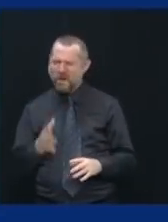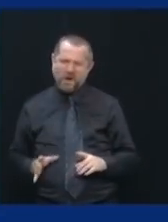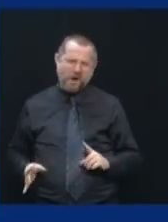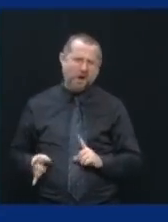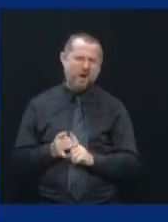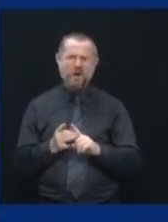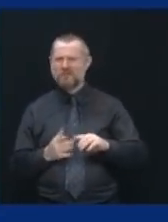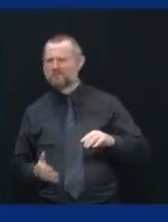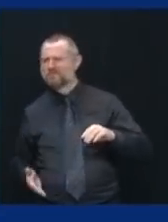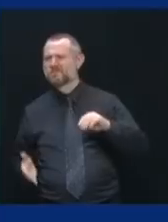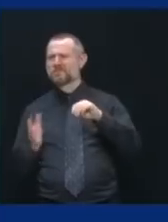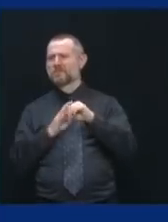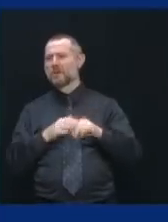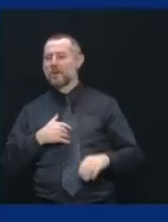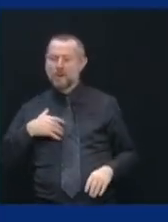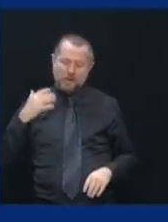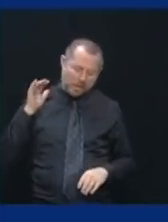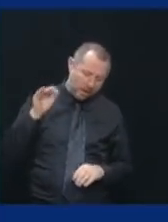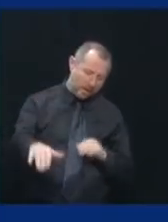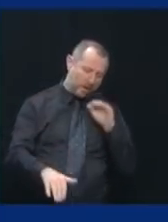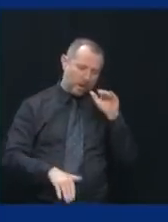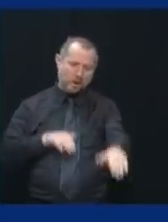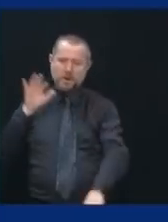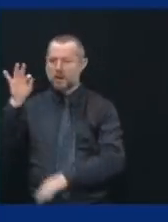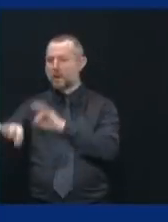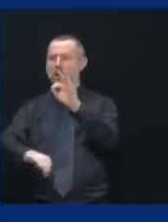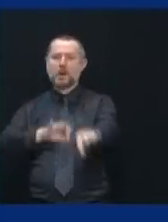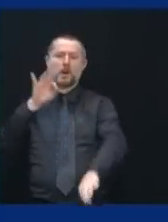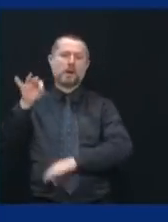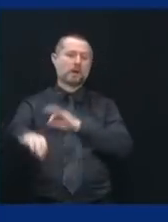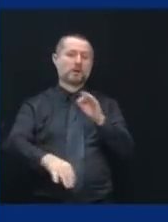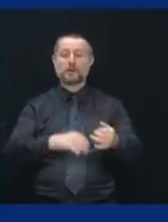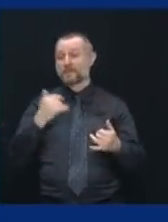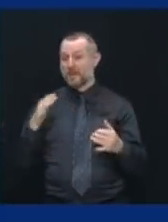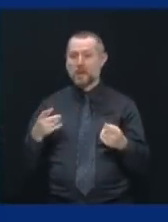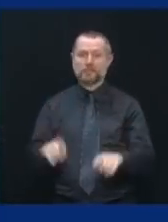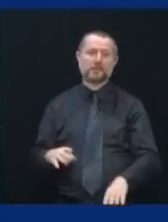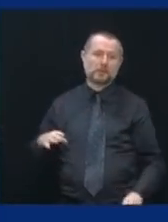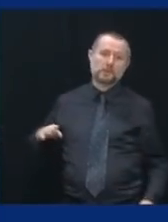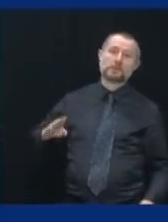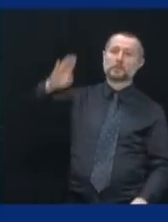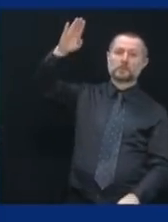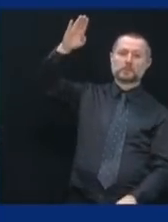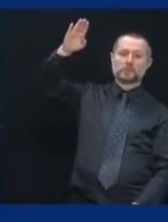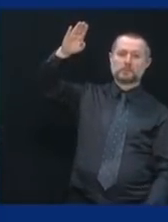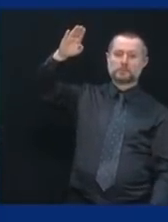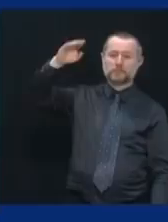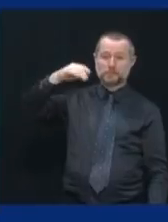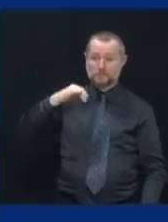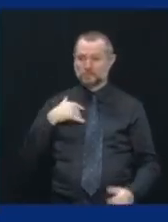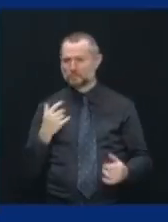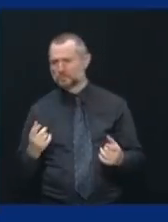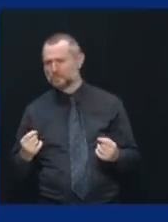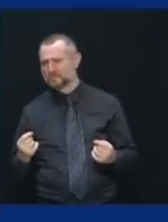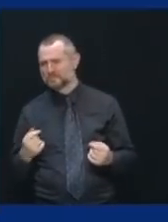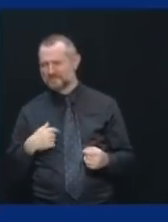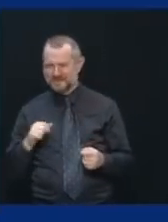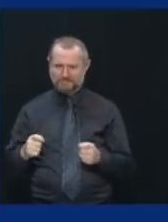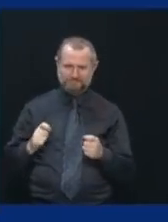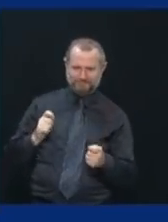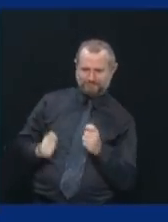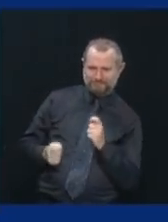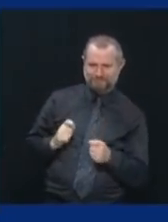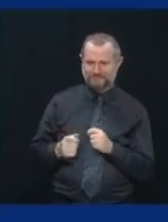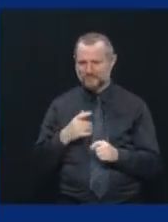virus increase. The number went up. What did we have to do, Dave? We had to adjust to the